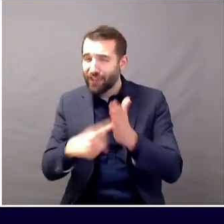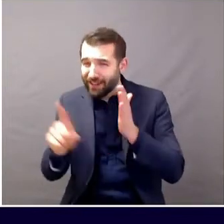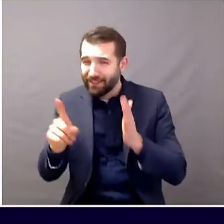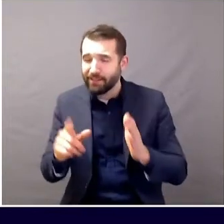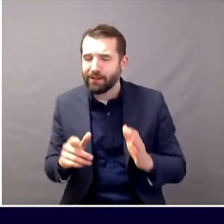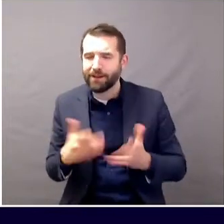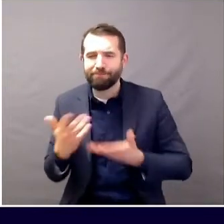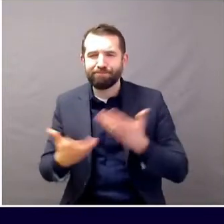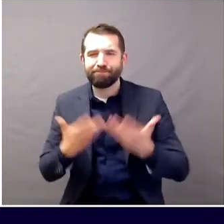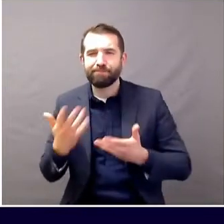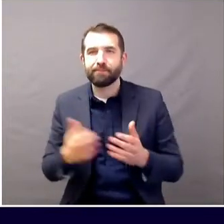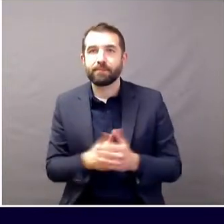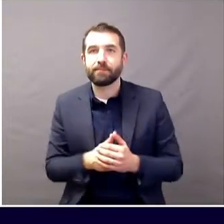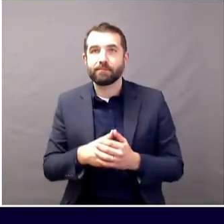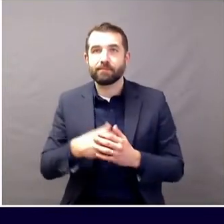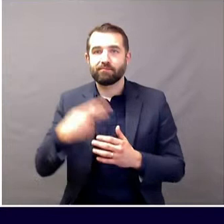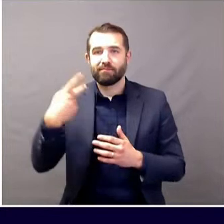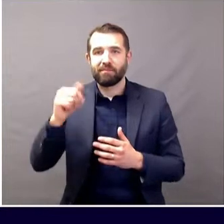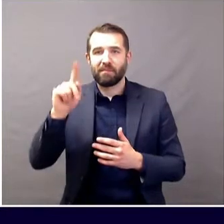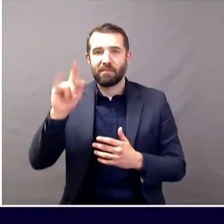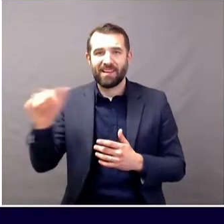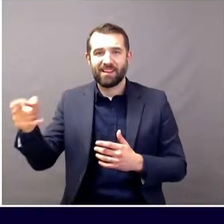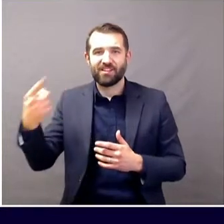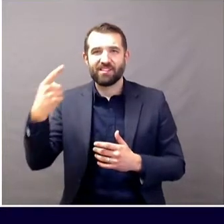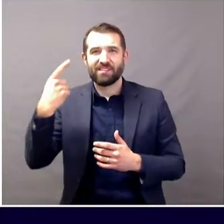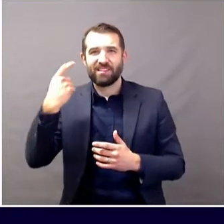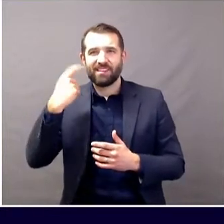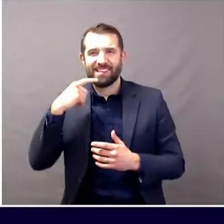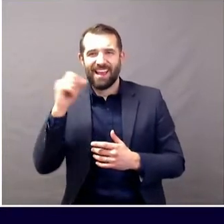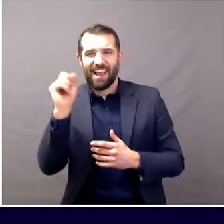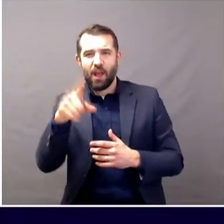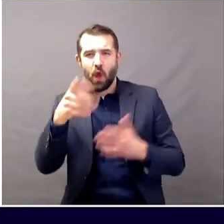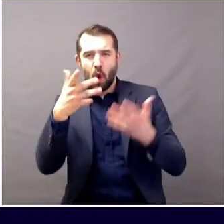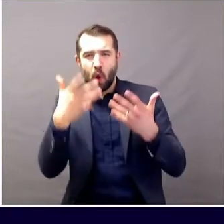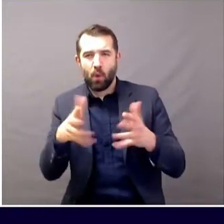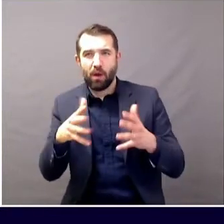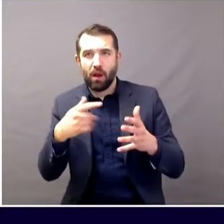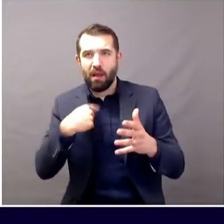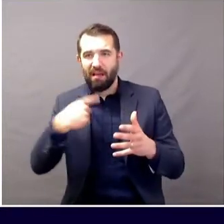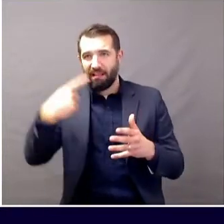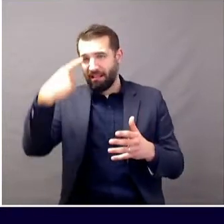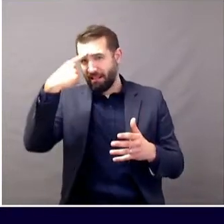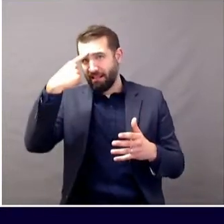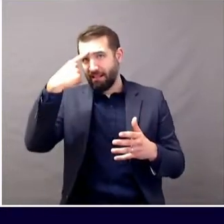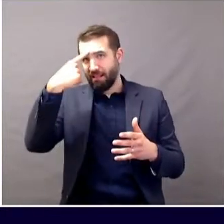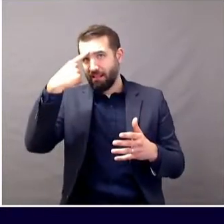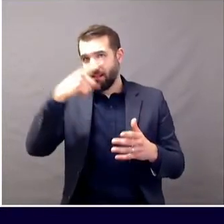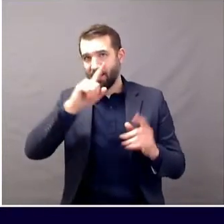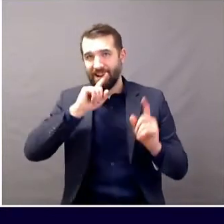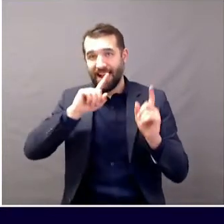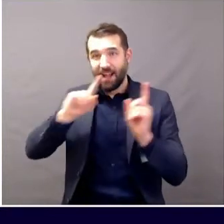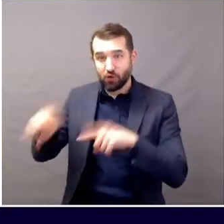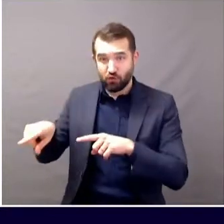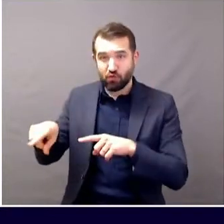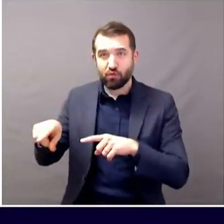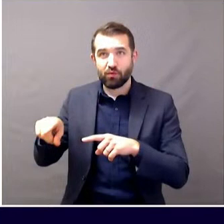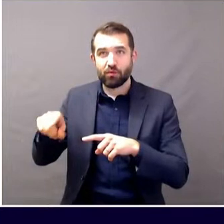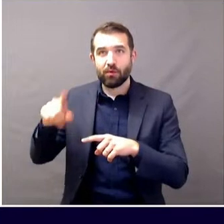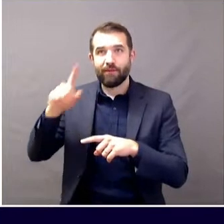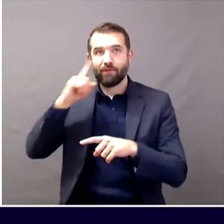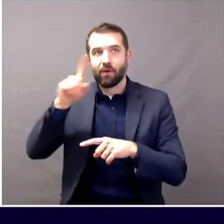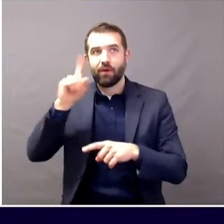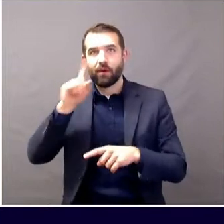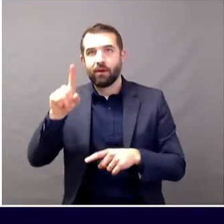Patty White was asking you about. So I think what you were saying is that for, like, say, an independent health